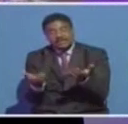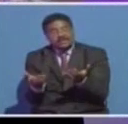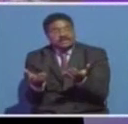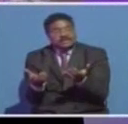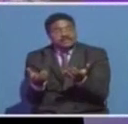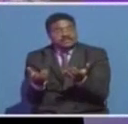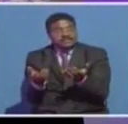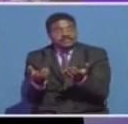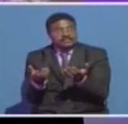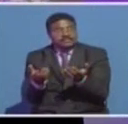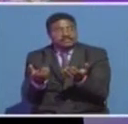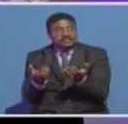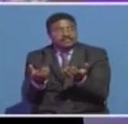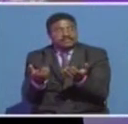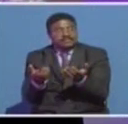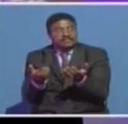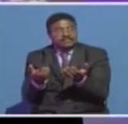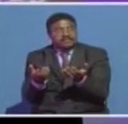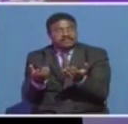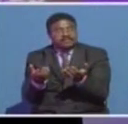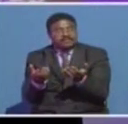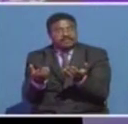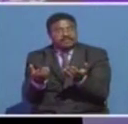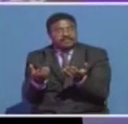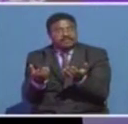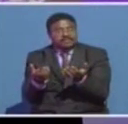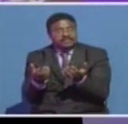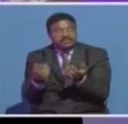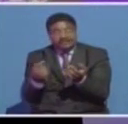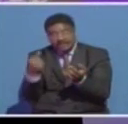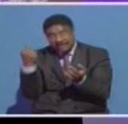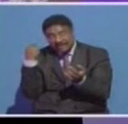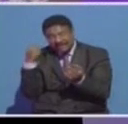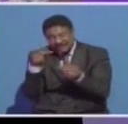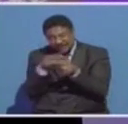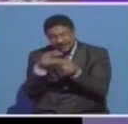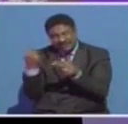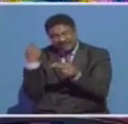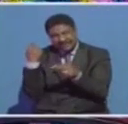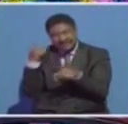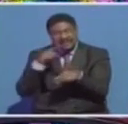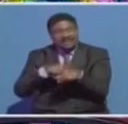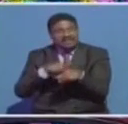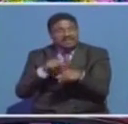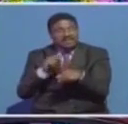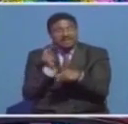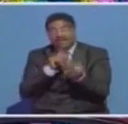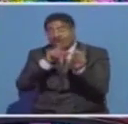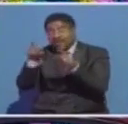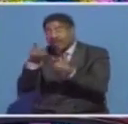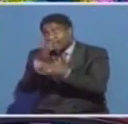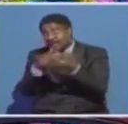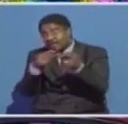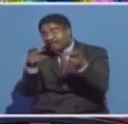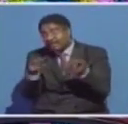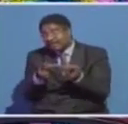to set themselves up. So recently we went to visit one of the commercial farm blocks